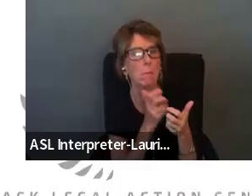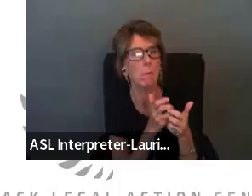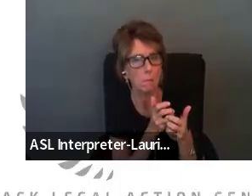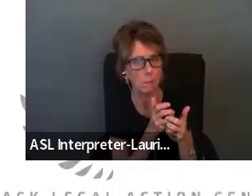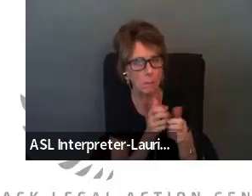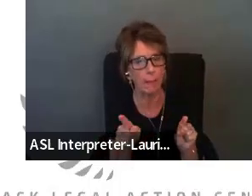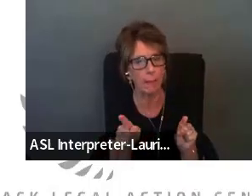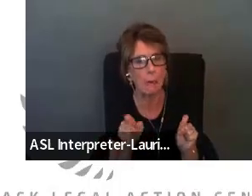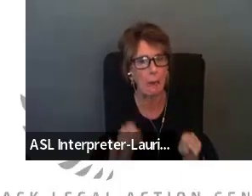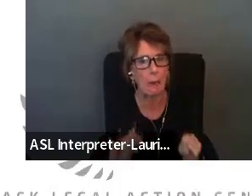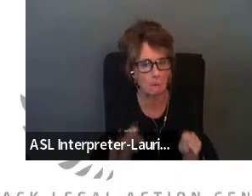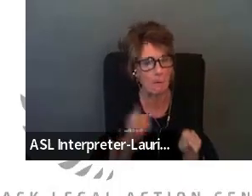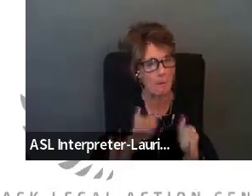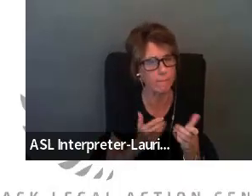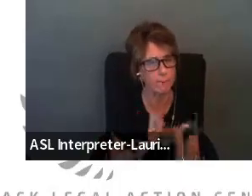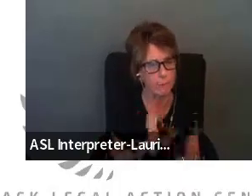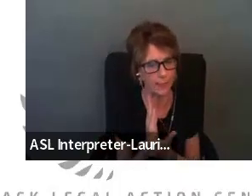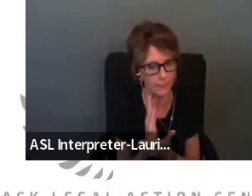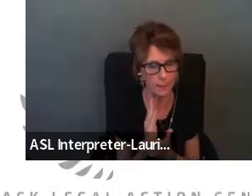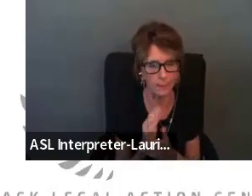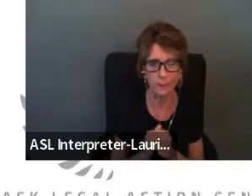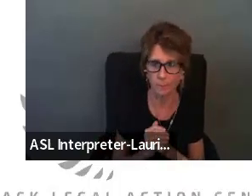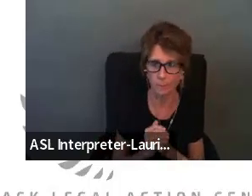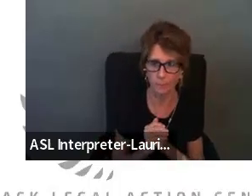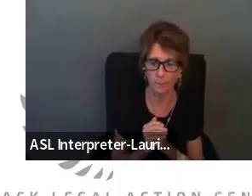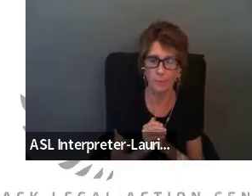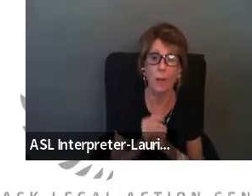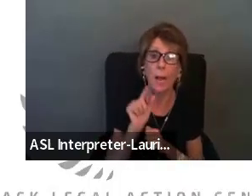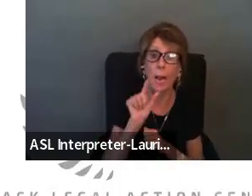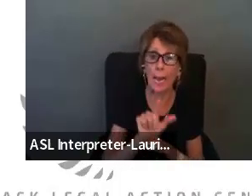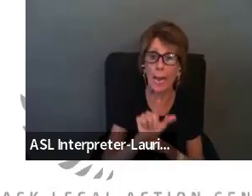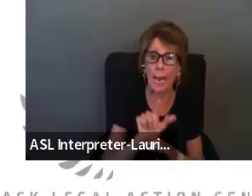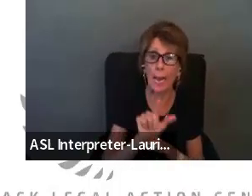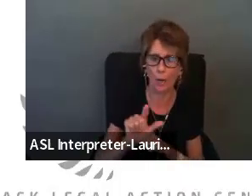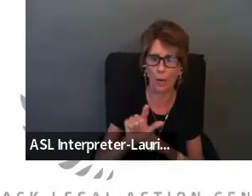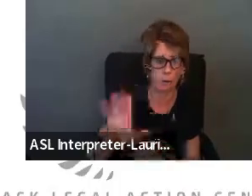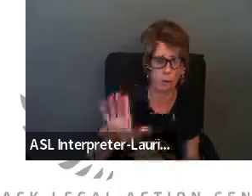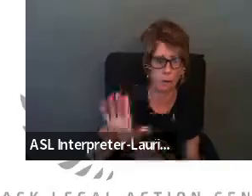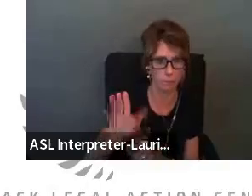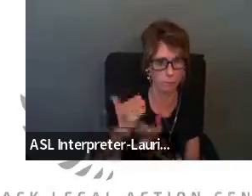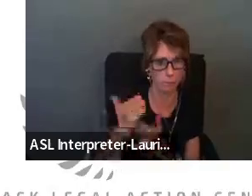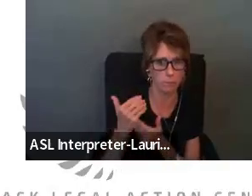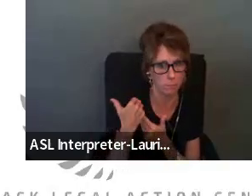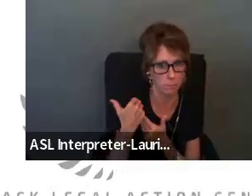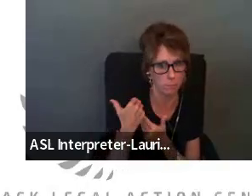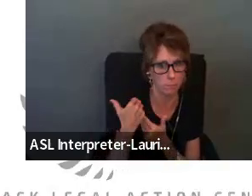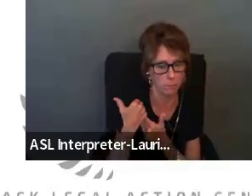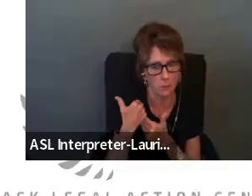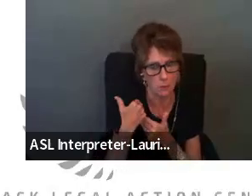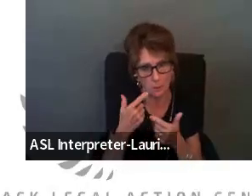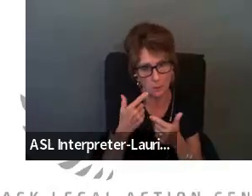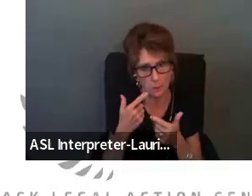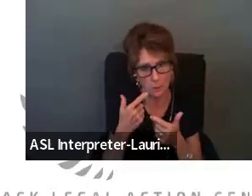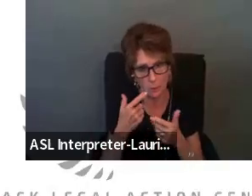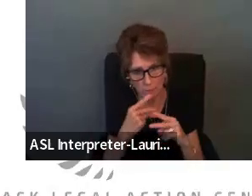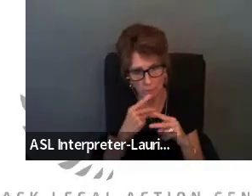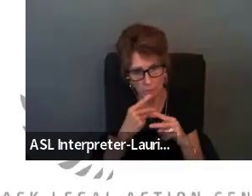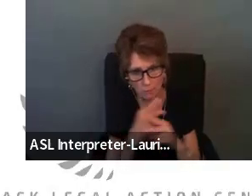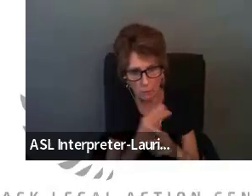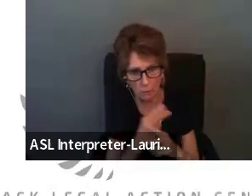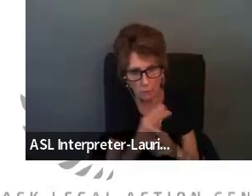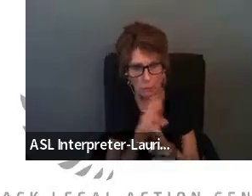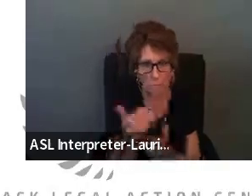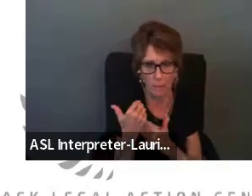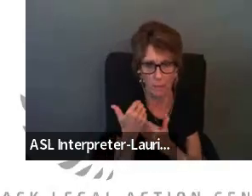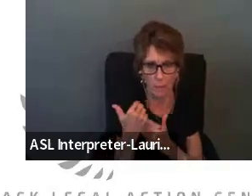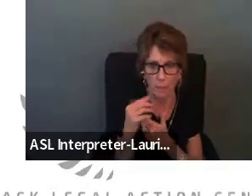standard. The landlord has to determine whether or not they have a duty to accommodate you. And the duty generally